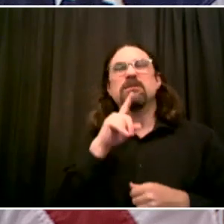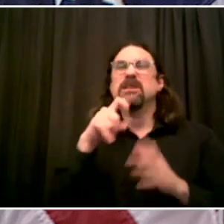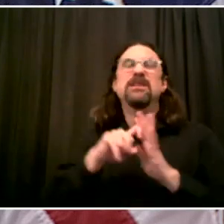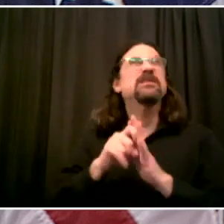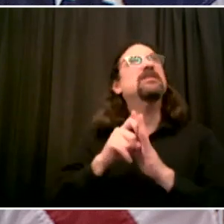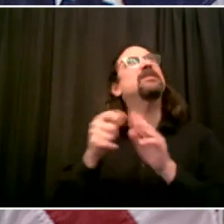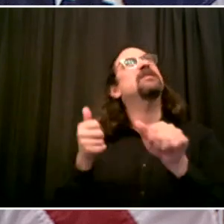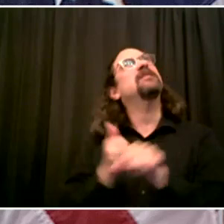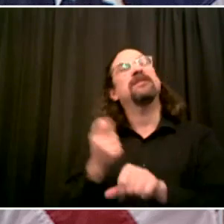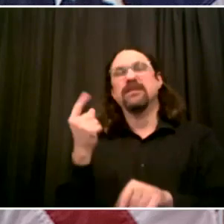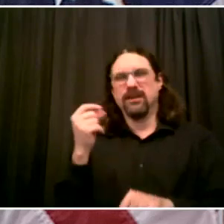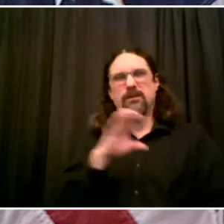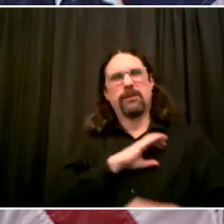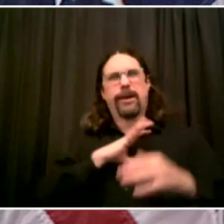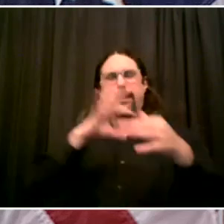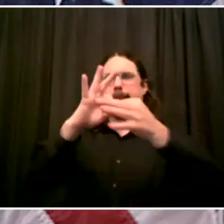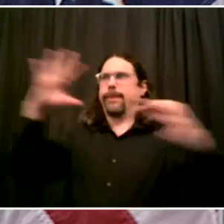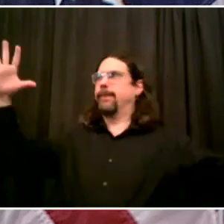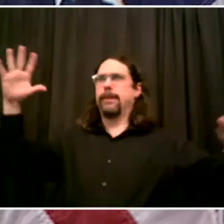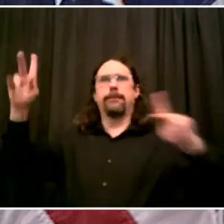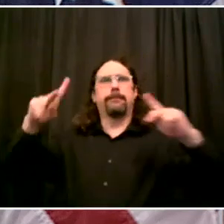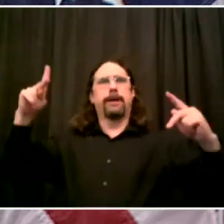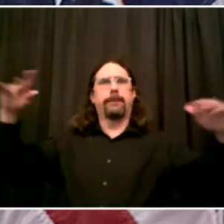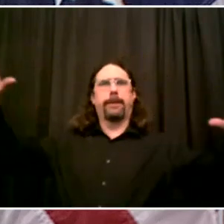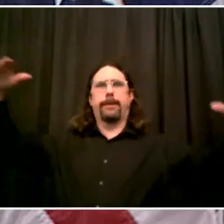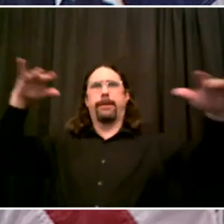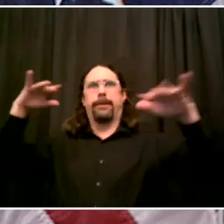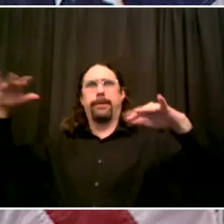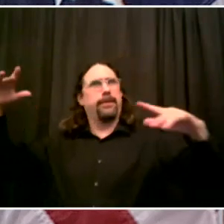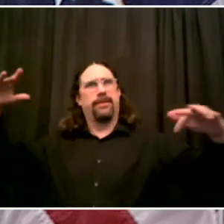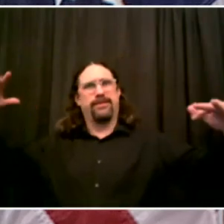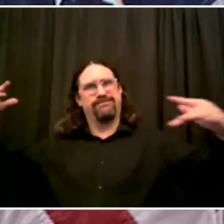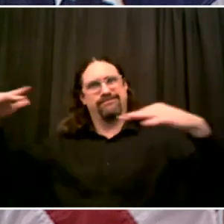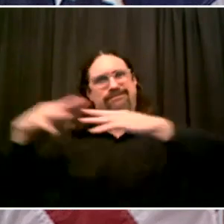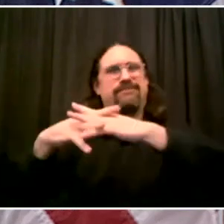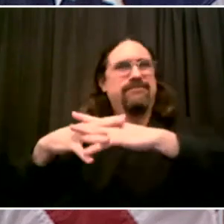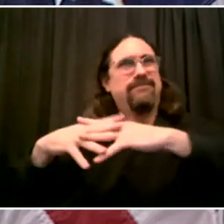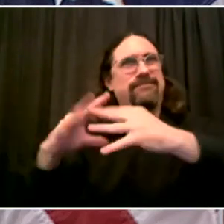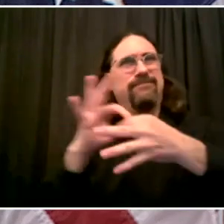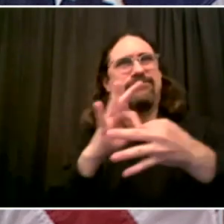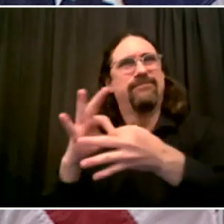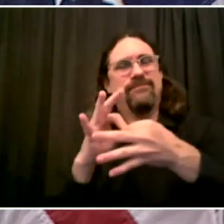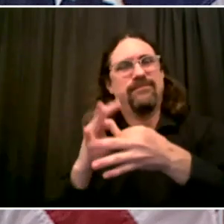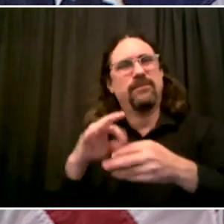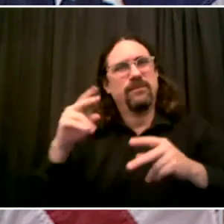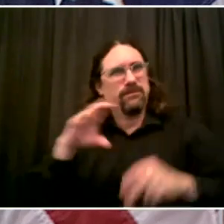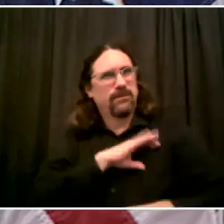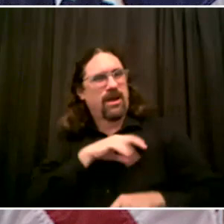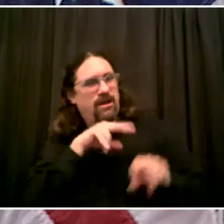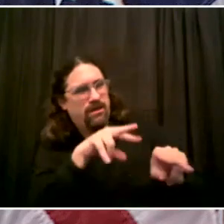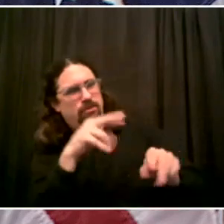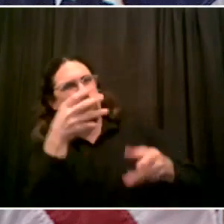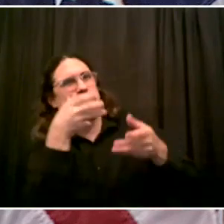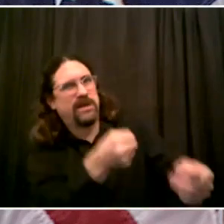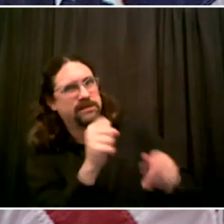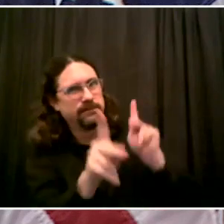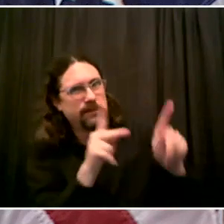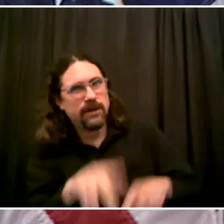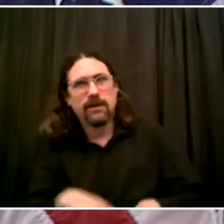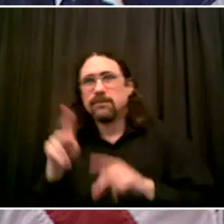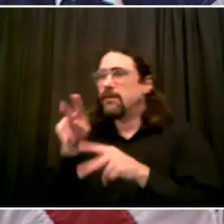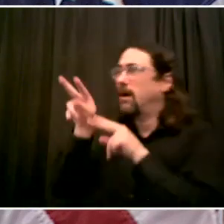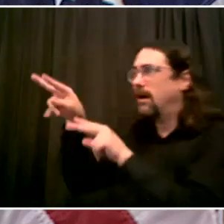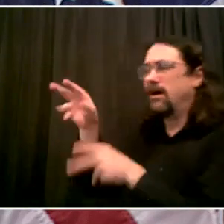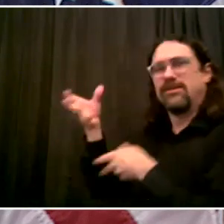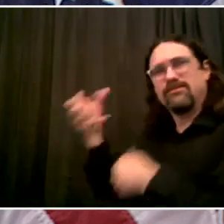color of their skin. We are not there, to say the least. We have to get there. But again, it's not about words. People will know it